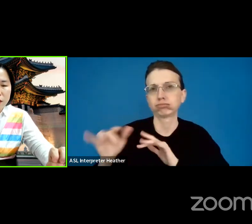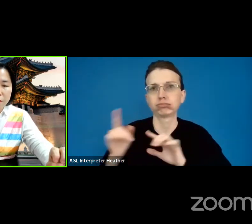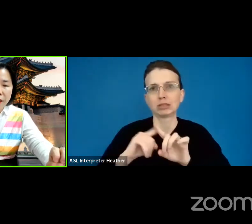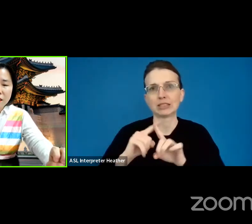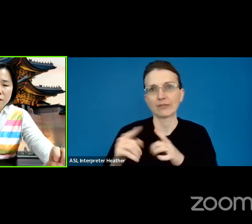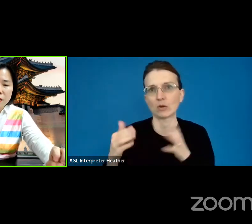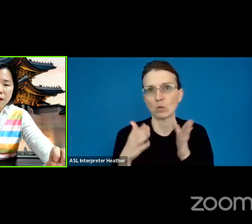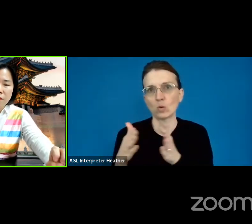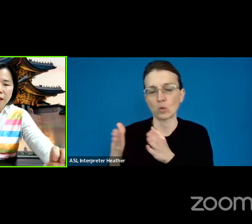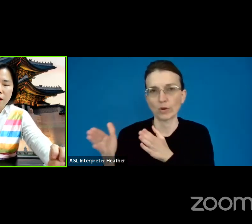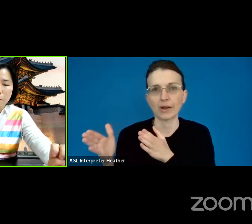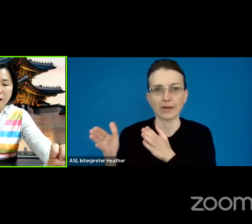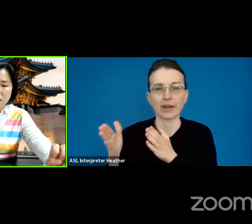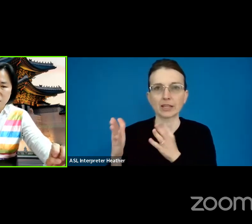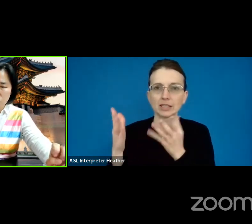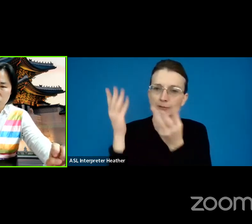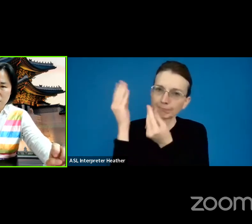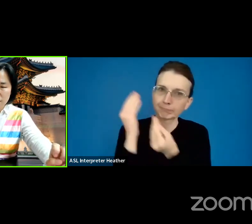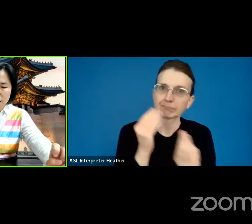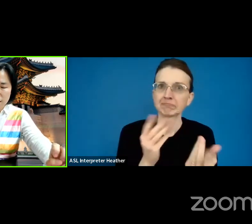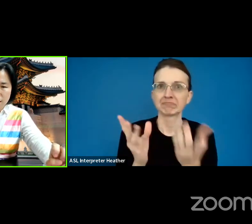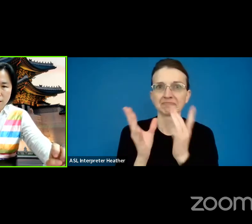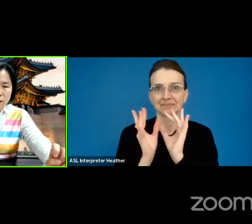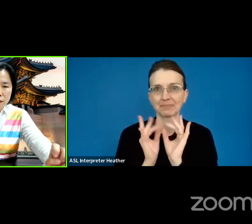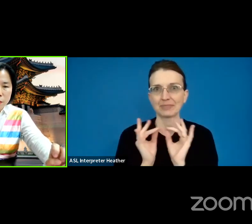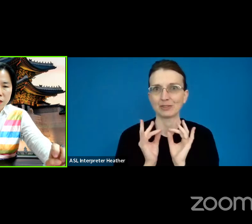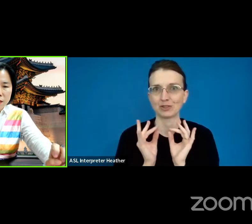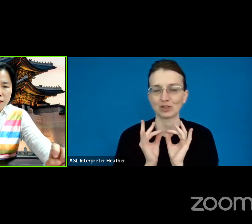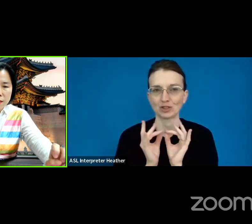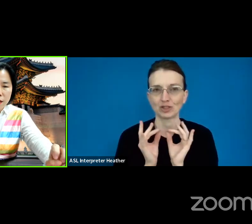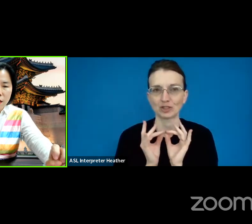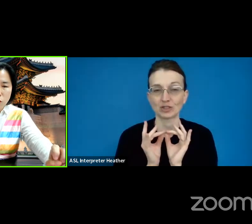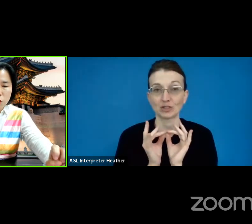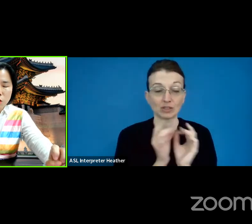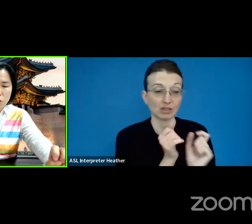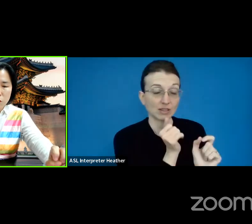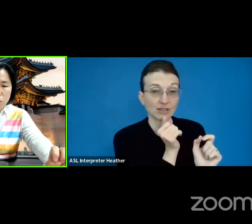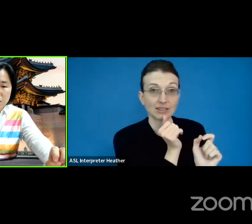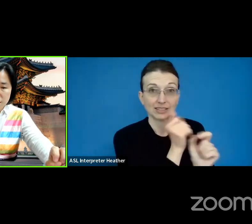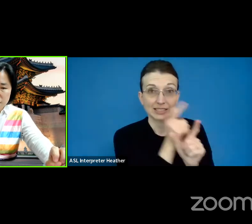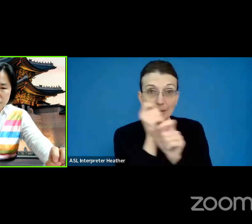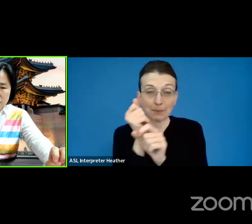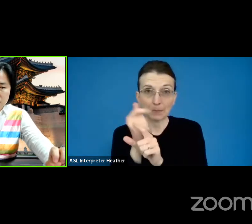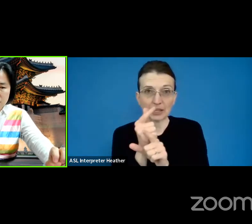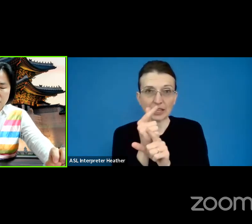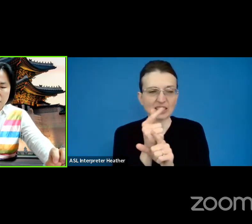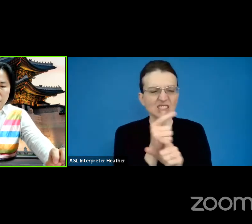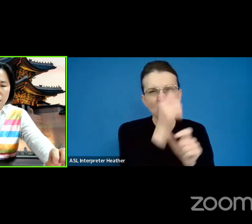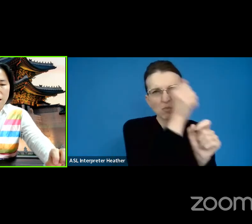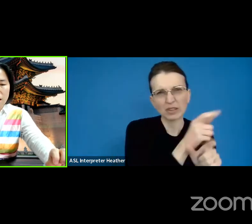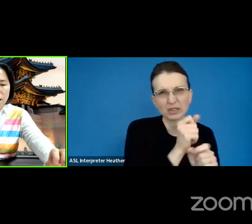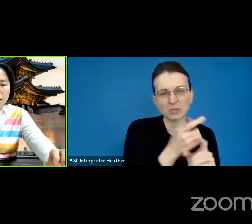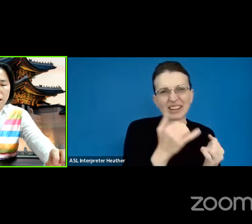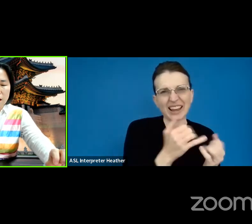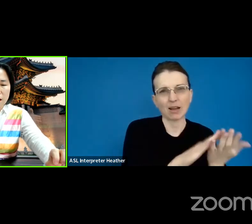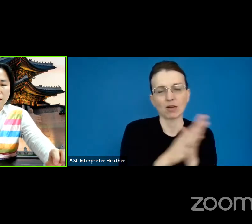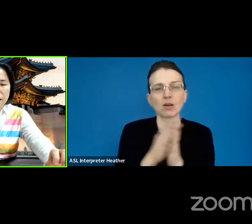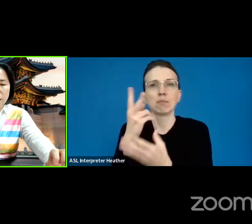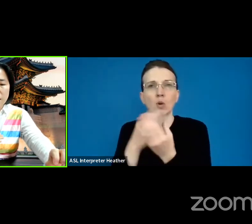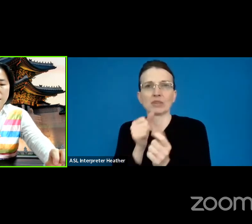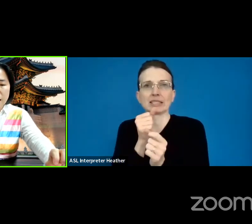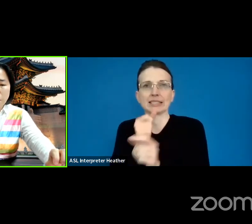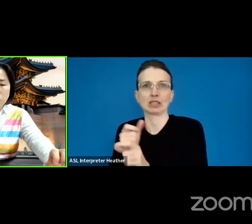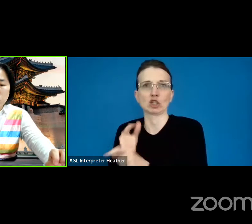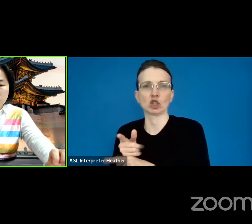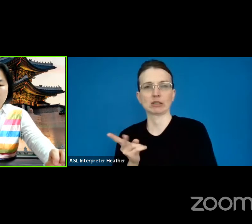to effectively convey her message. The siblings change to sisters.